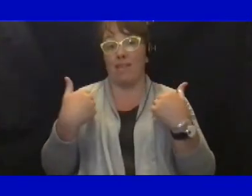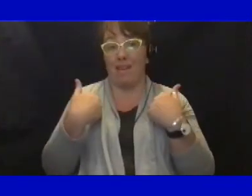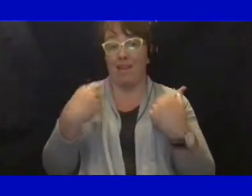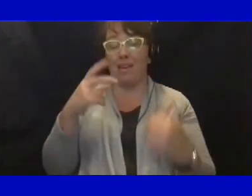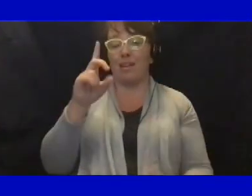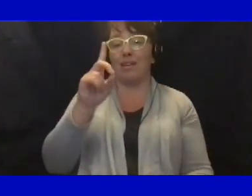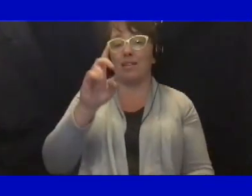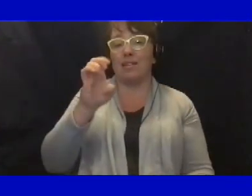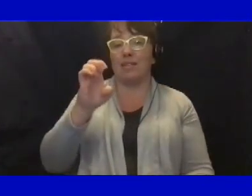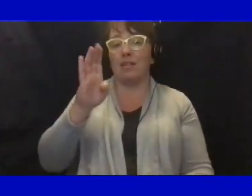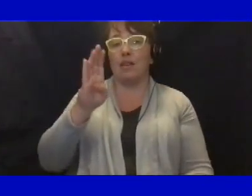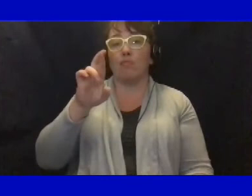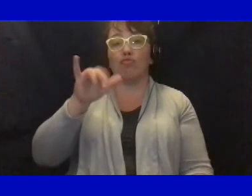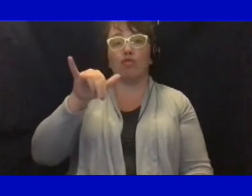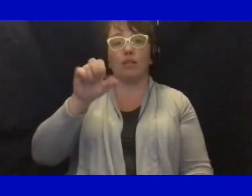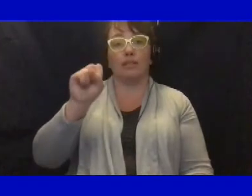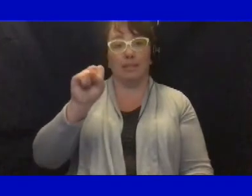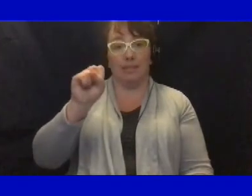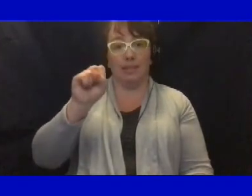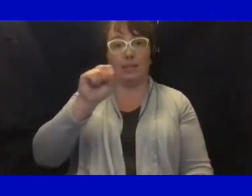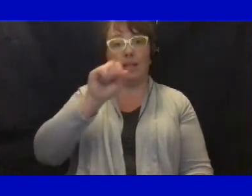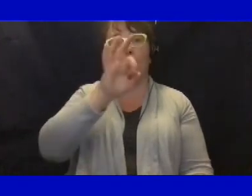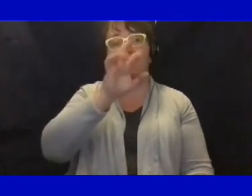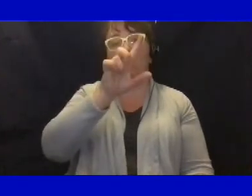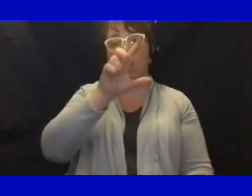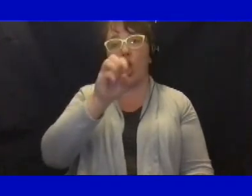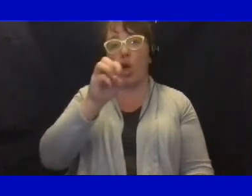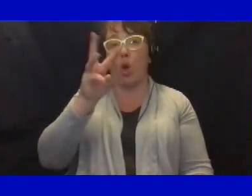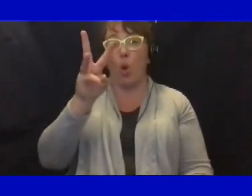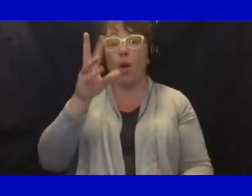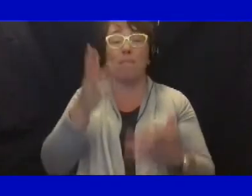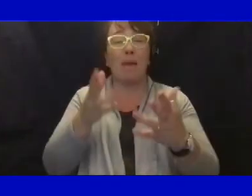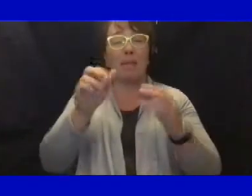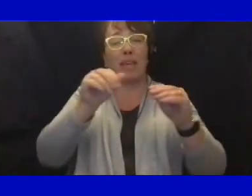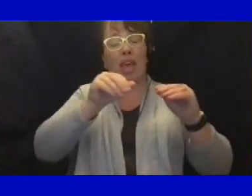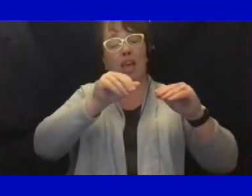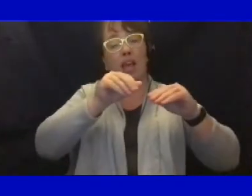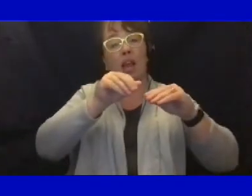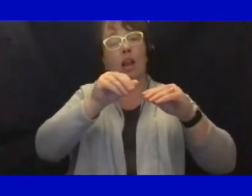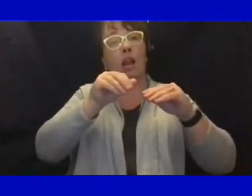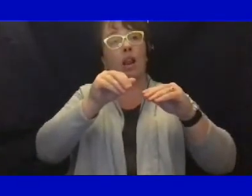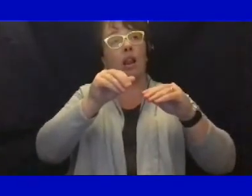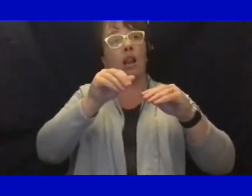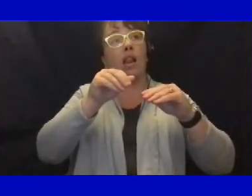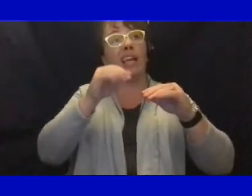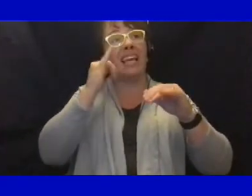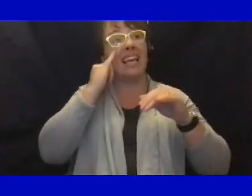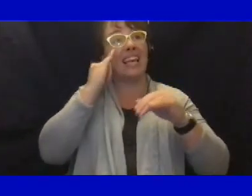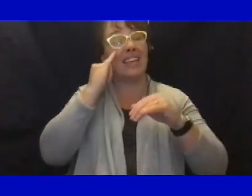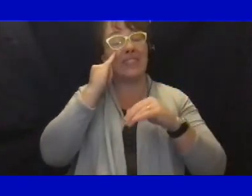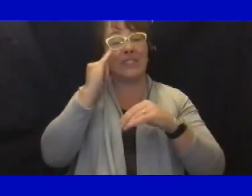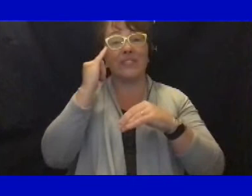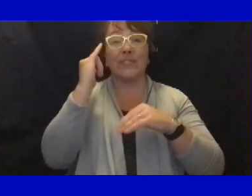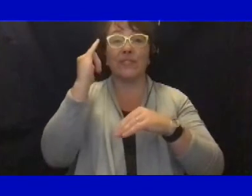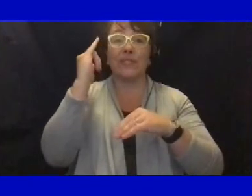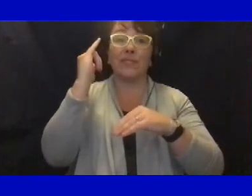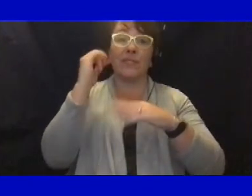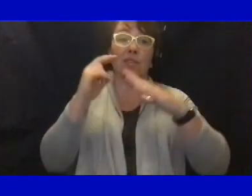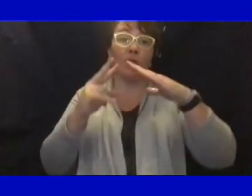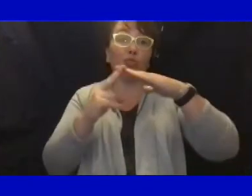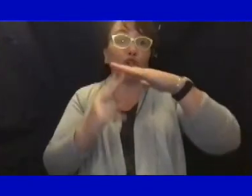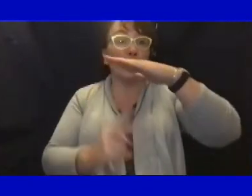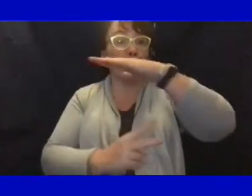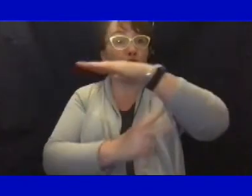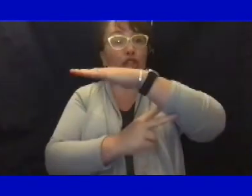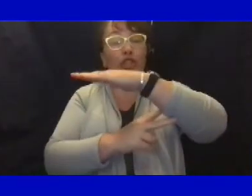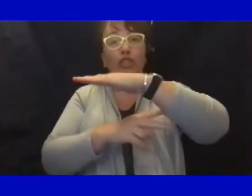out of the canyons, they can do things like knock telephone poles over, they can hit utilities that might be attached to bridges and knock out water lines and